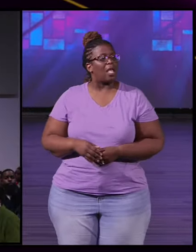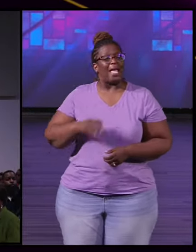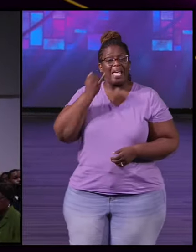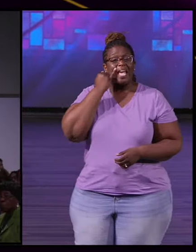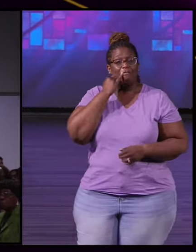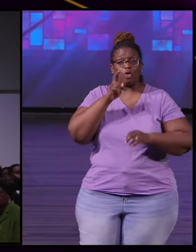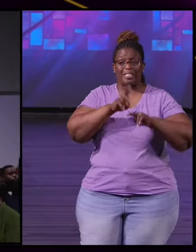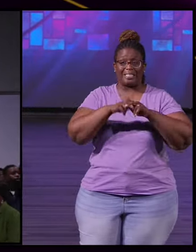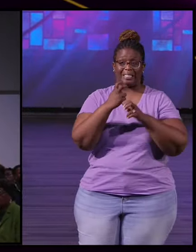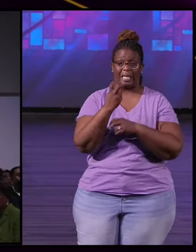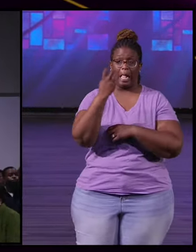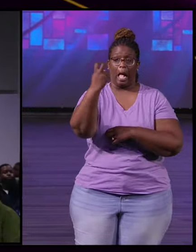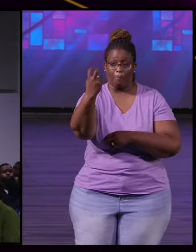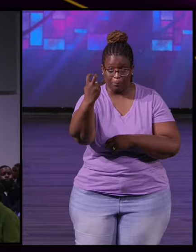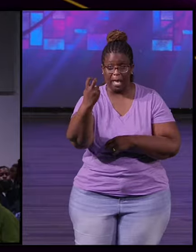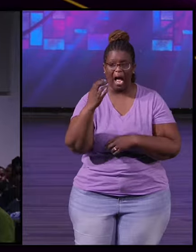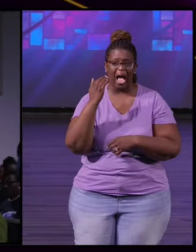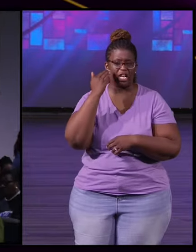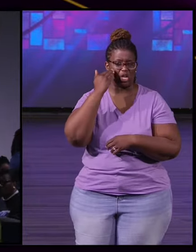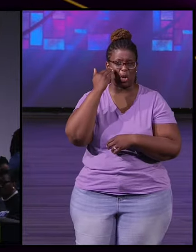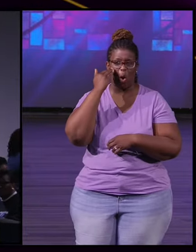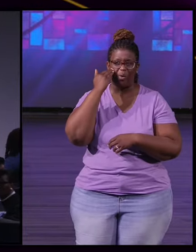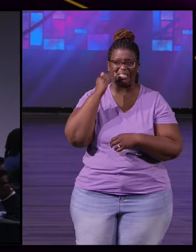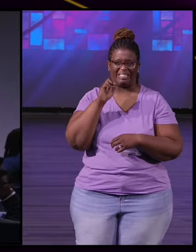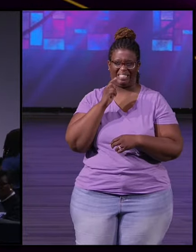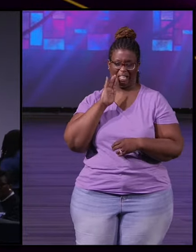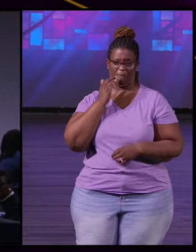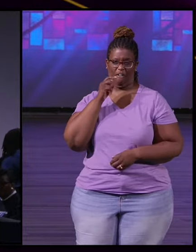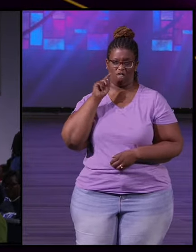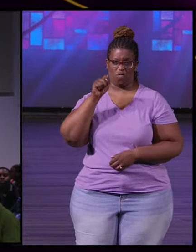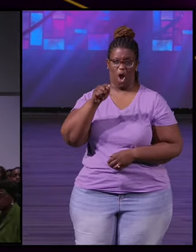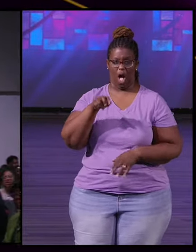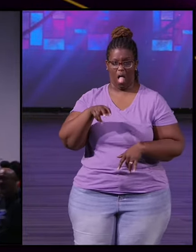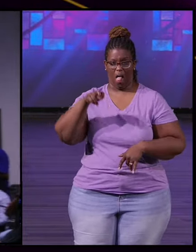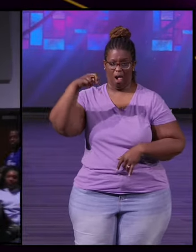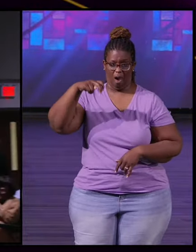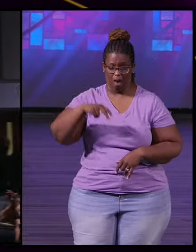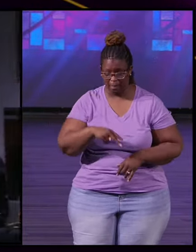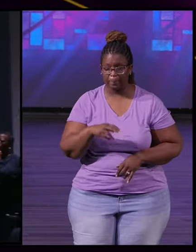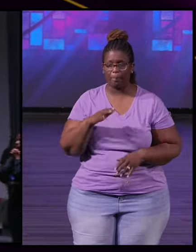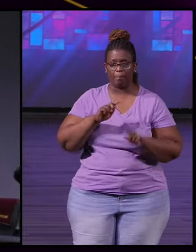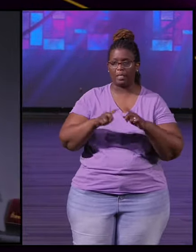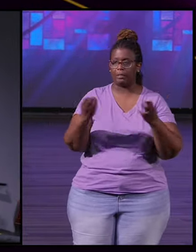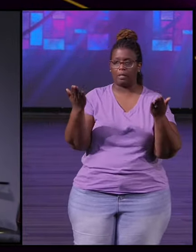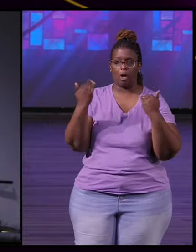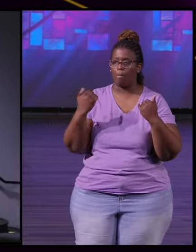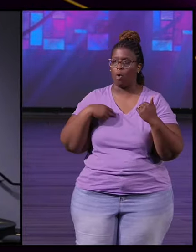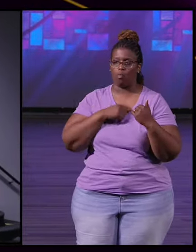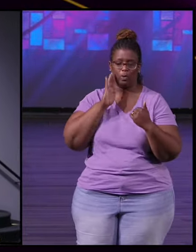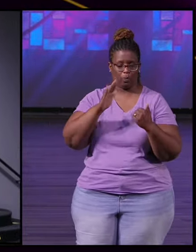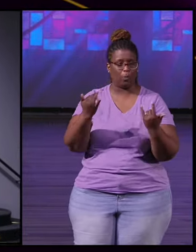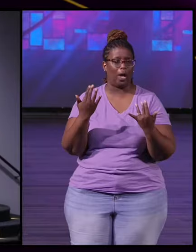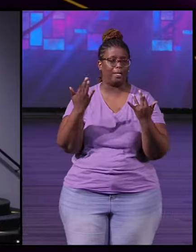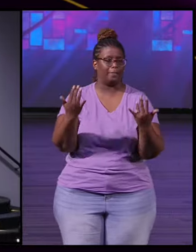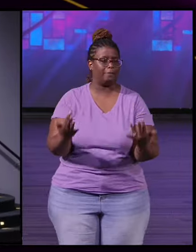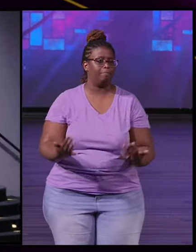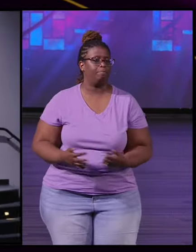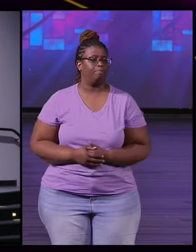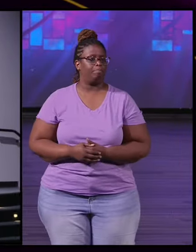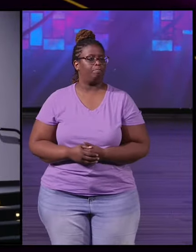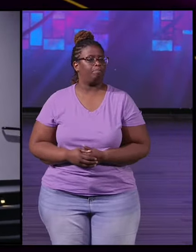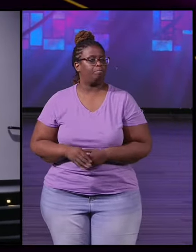but we'll wait for you. Upon you and a thousand generations, and your family, and